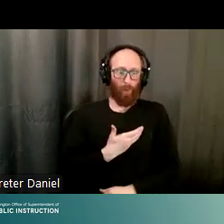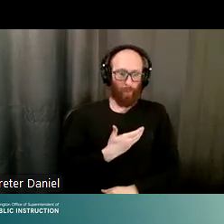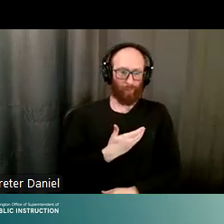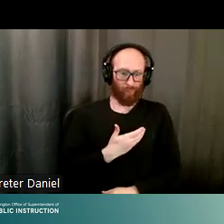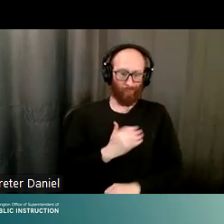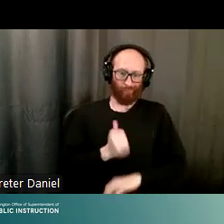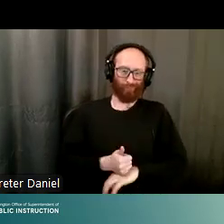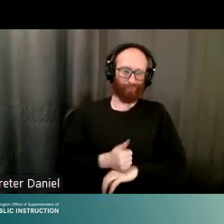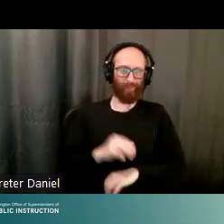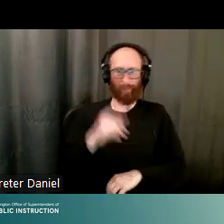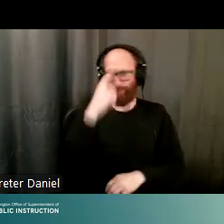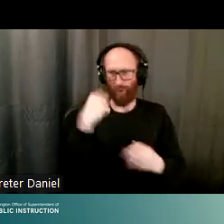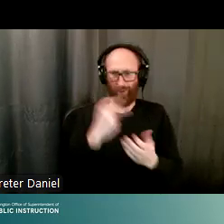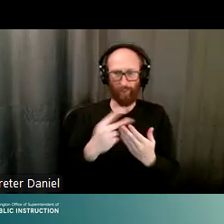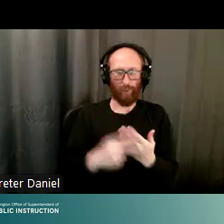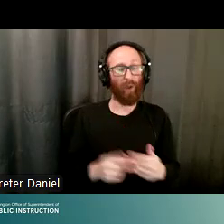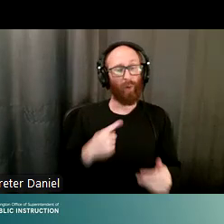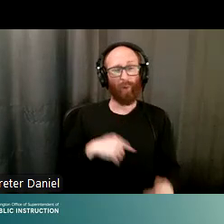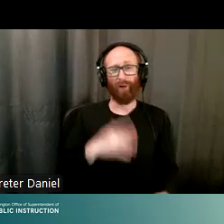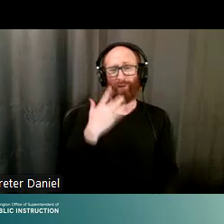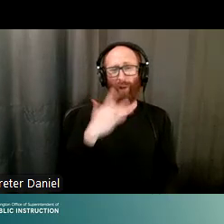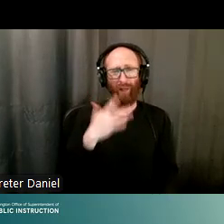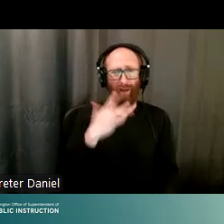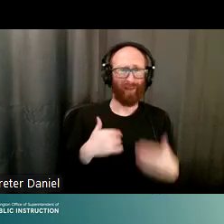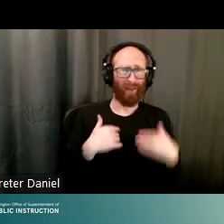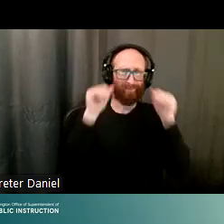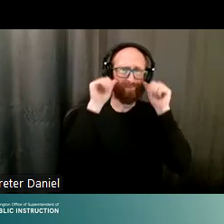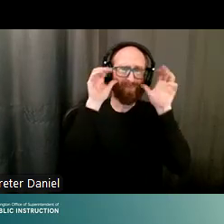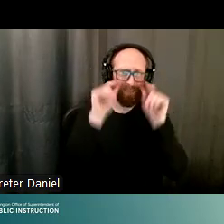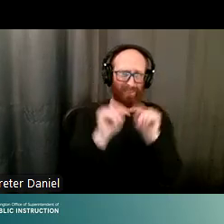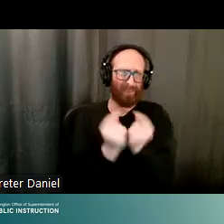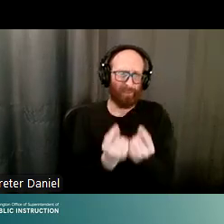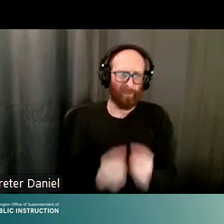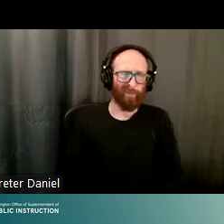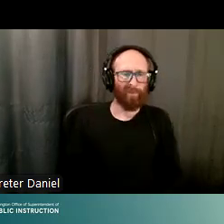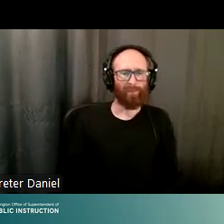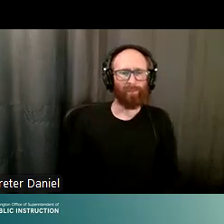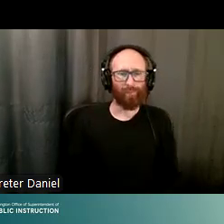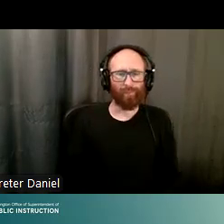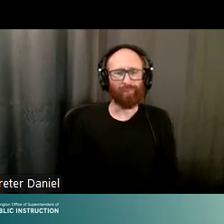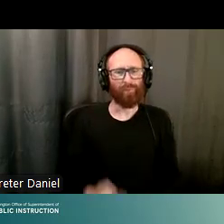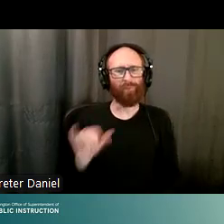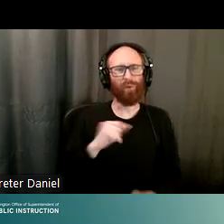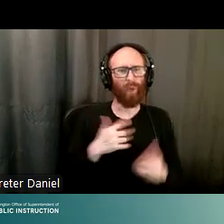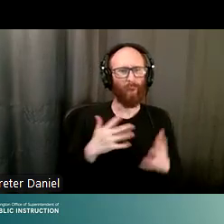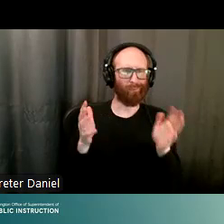are so lucky to have an amazing team. But I also want to shout out my